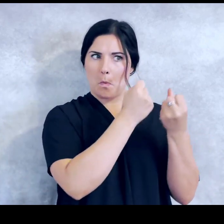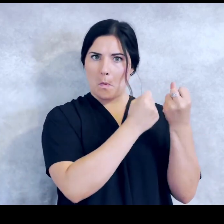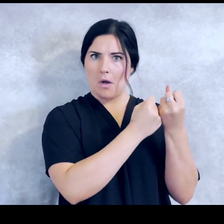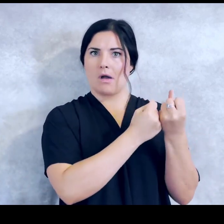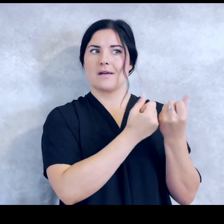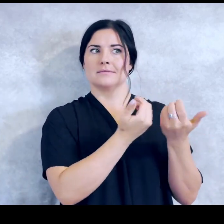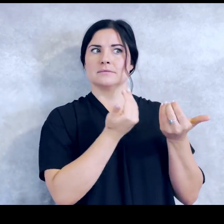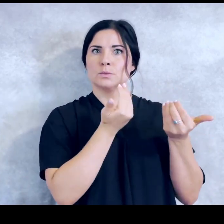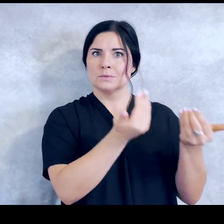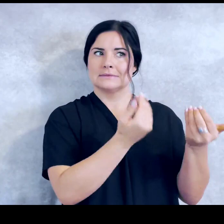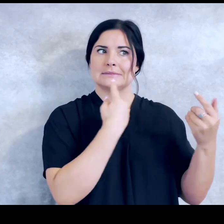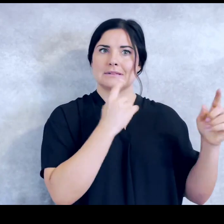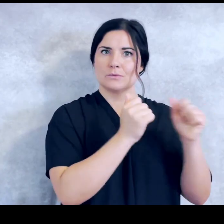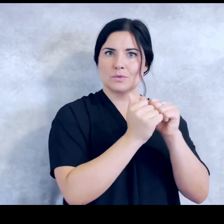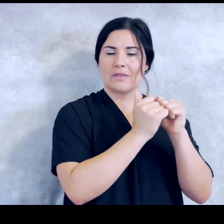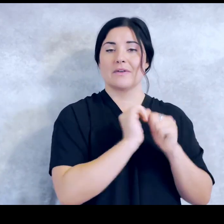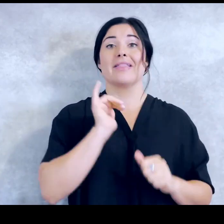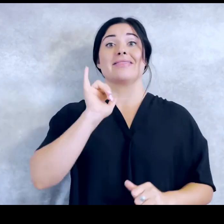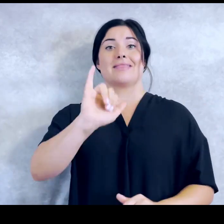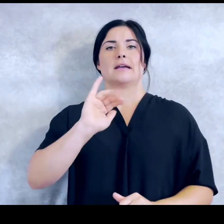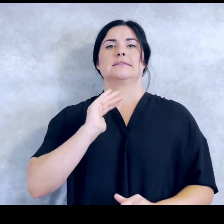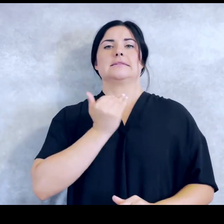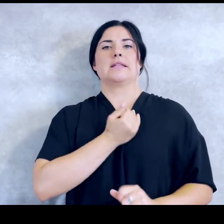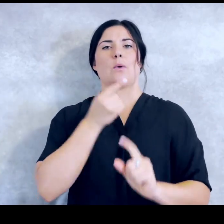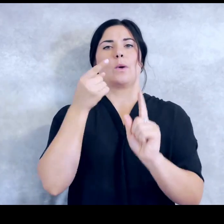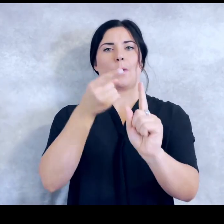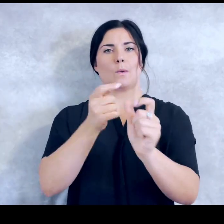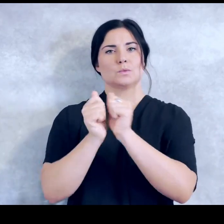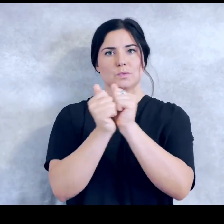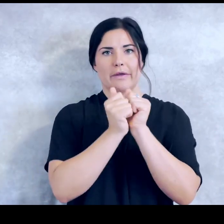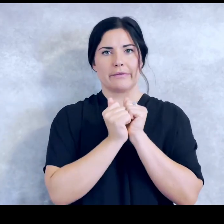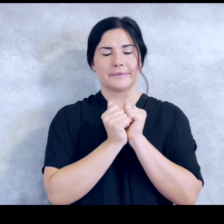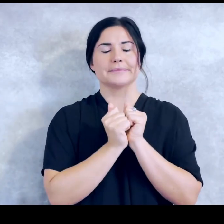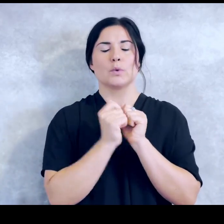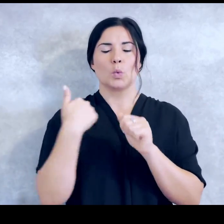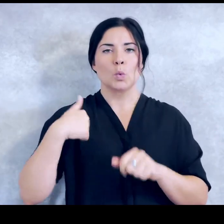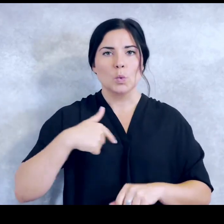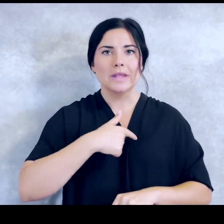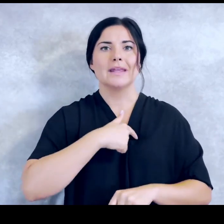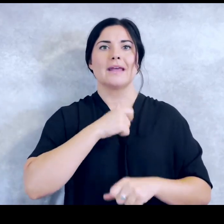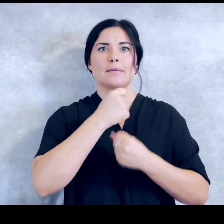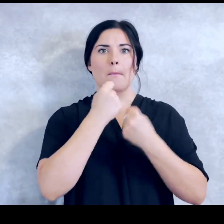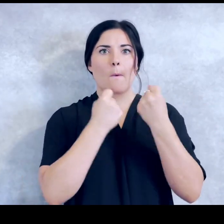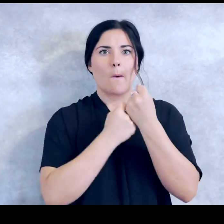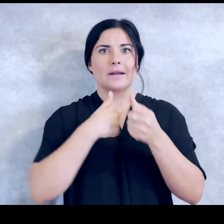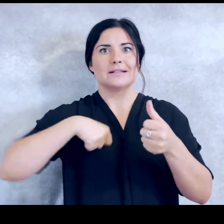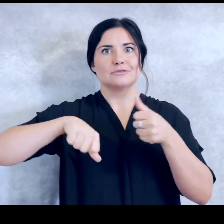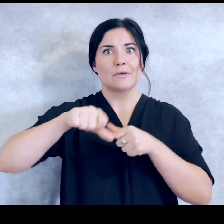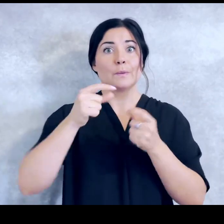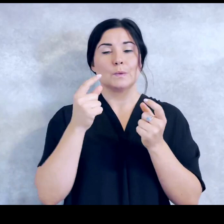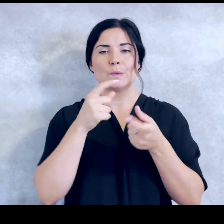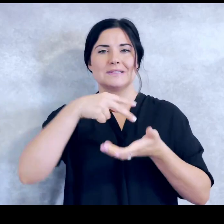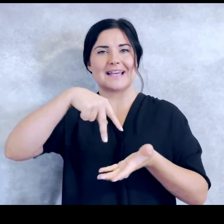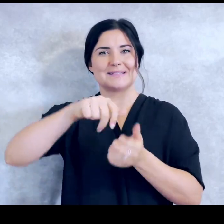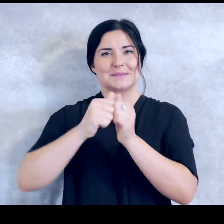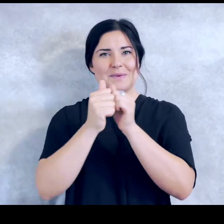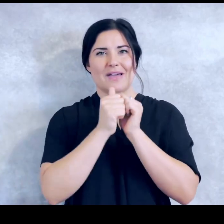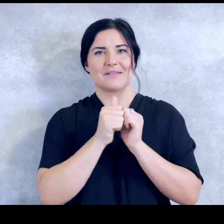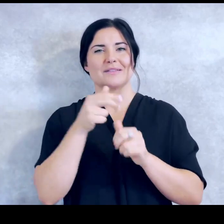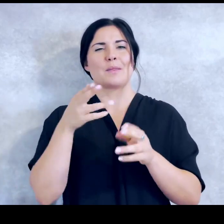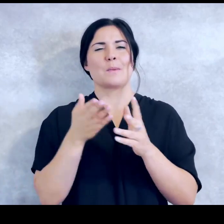helps the other one become successful. Can I tell you, family, that's our goal. That's our goal, to come together and help each other